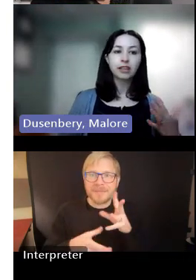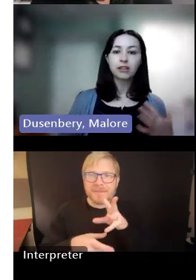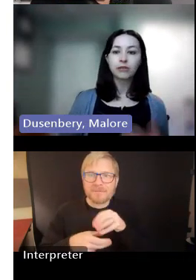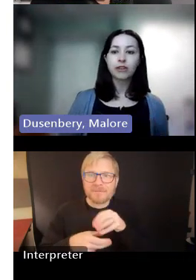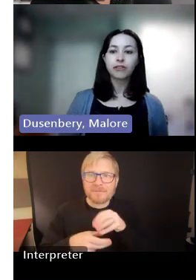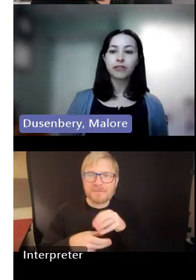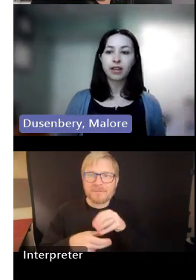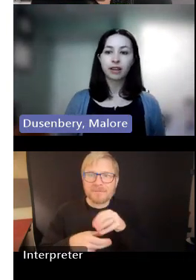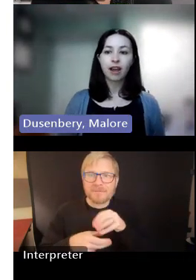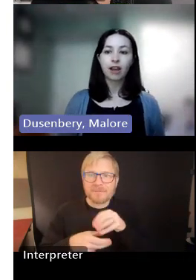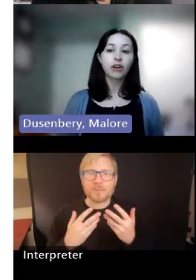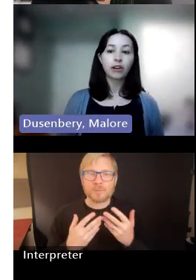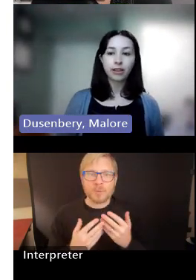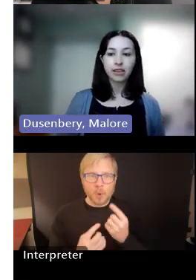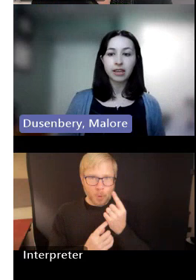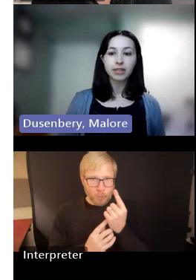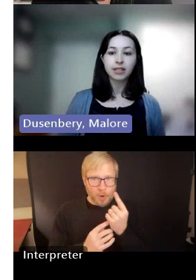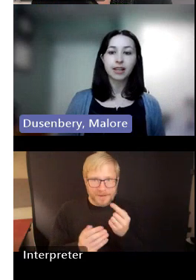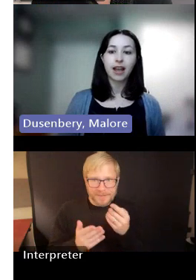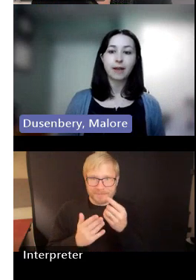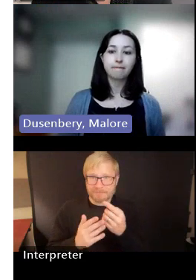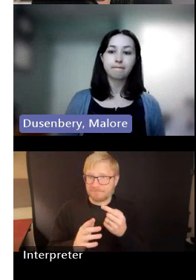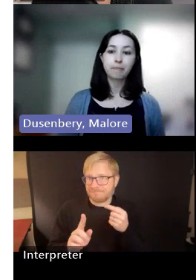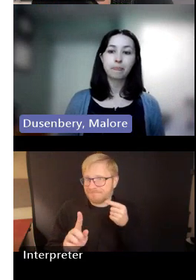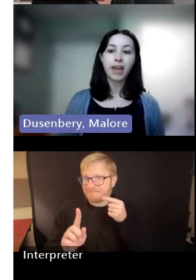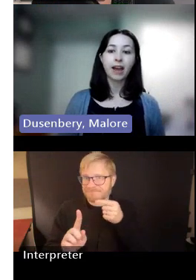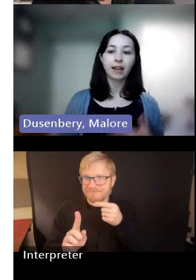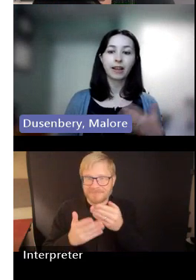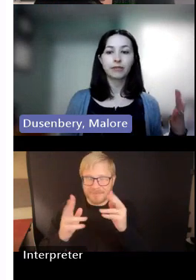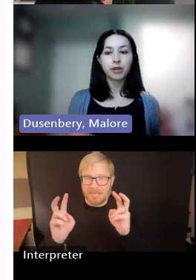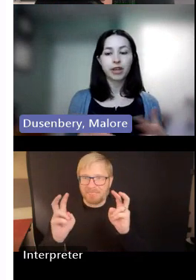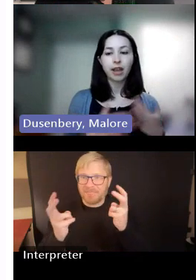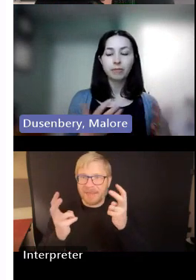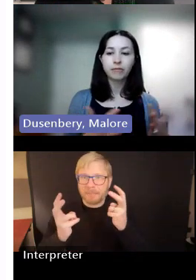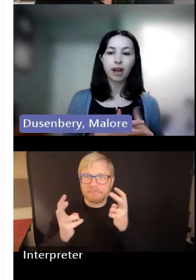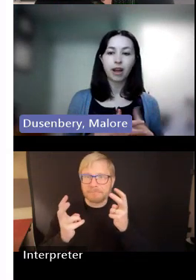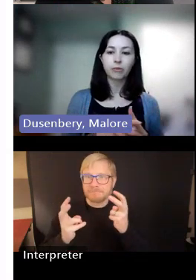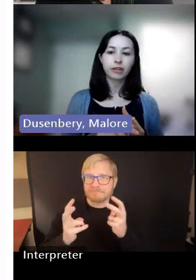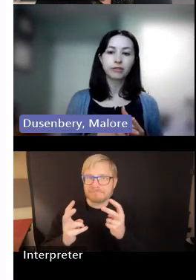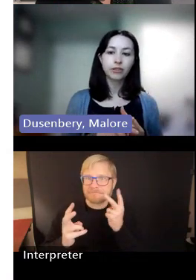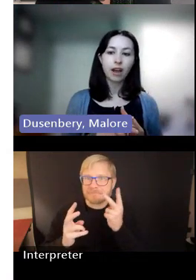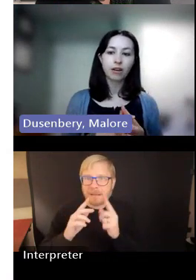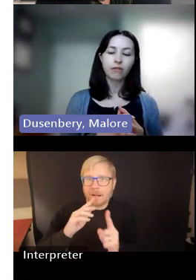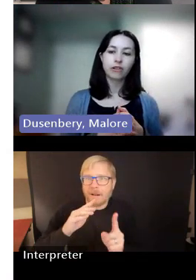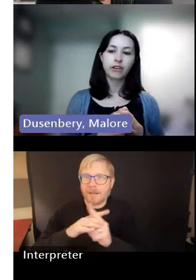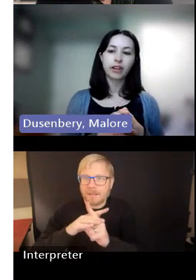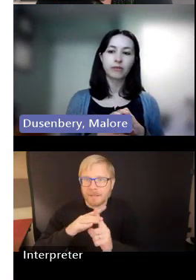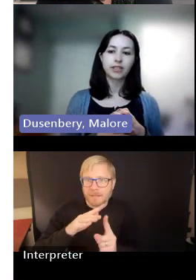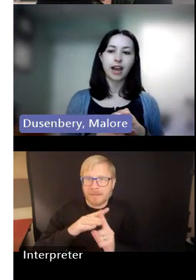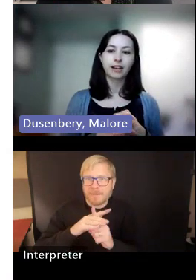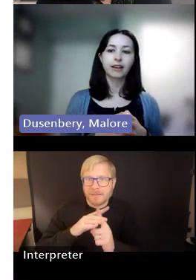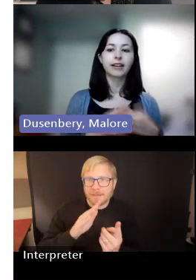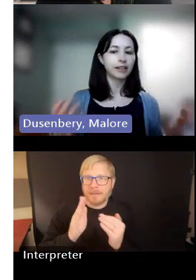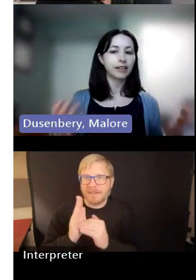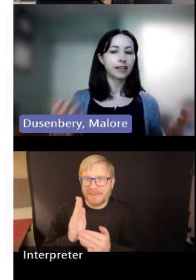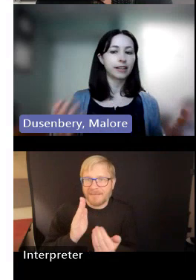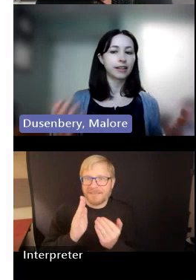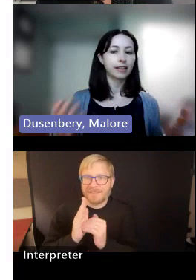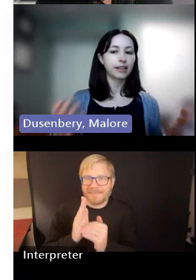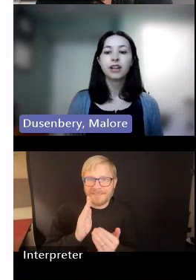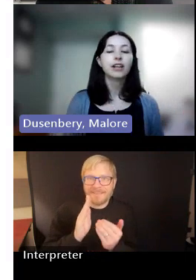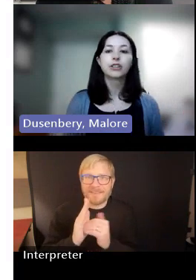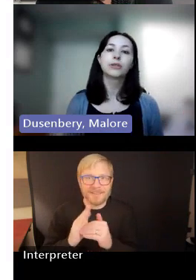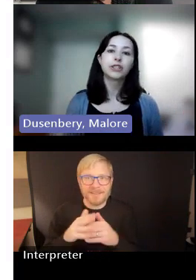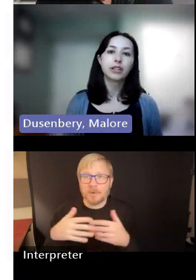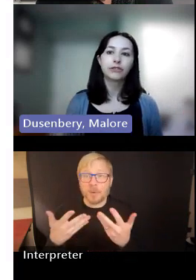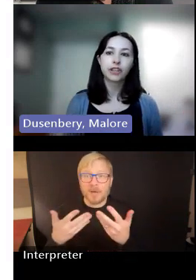the key recurring themes that we saw over and over again was that it takes a